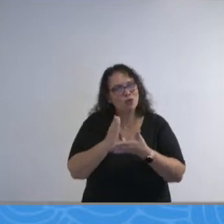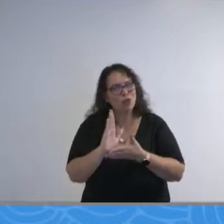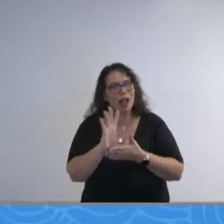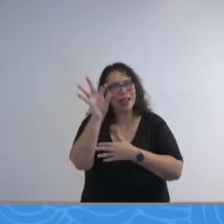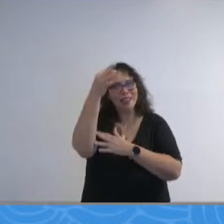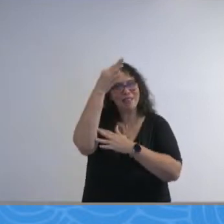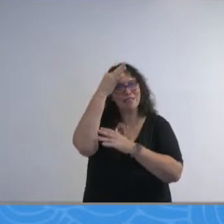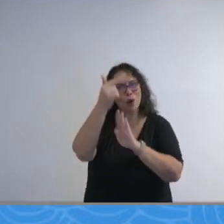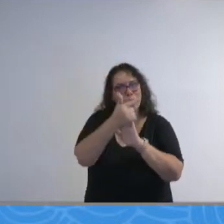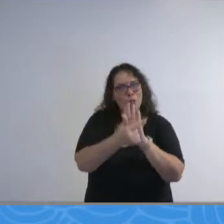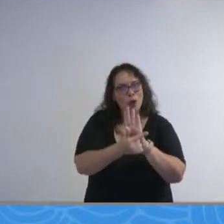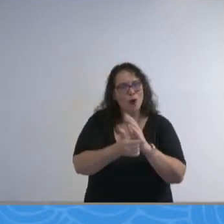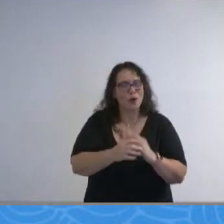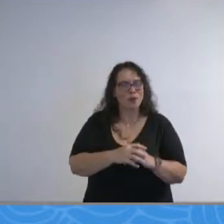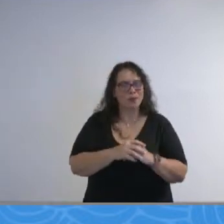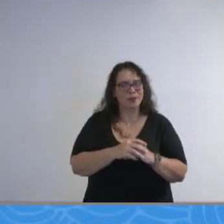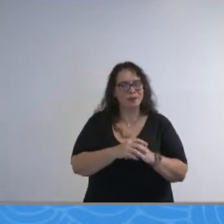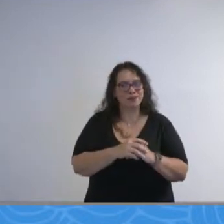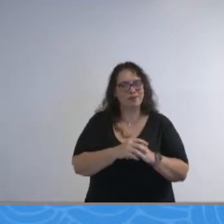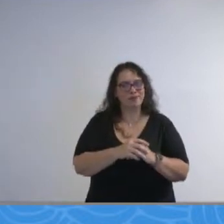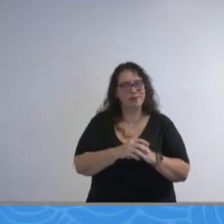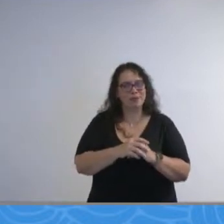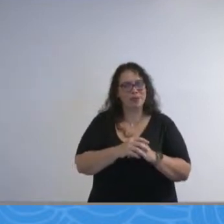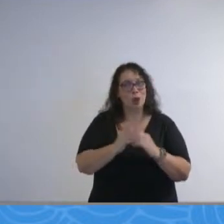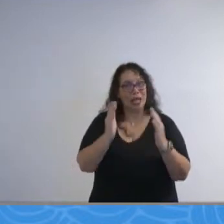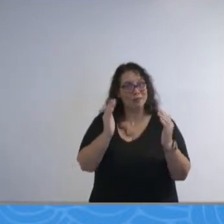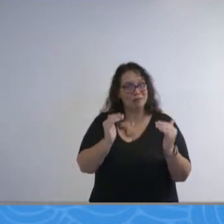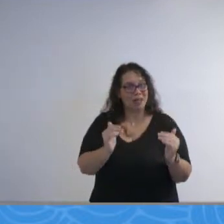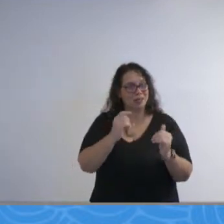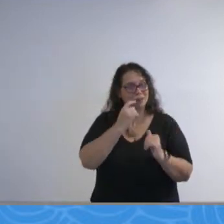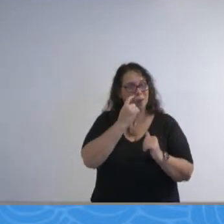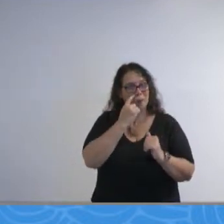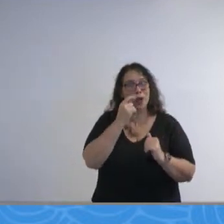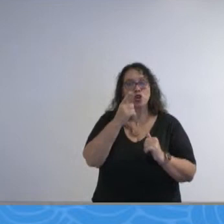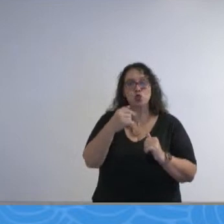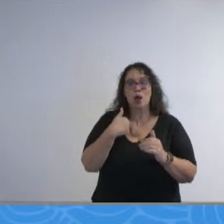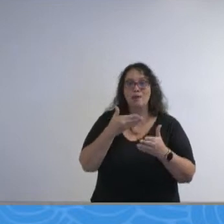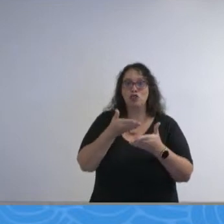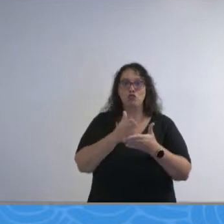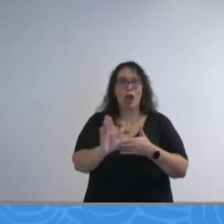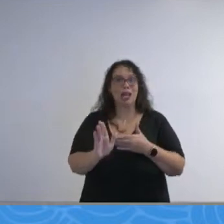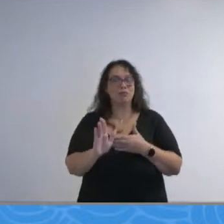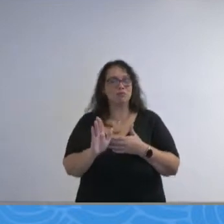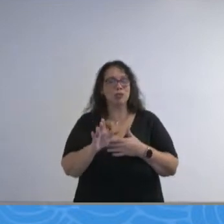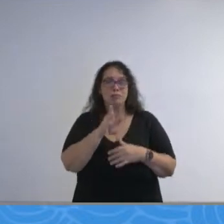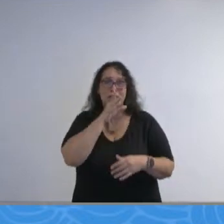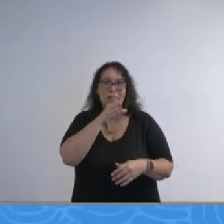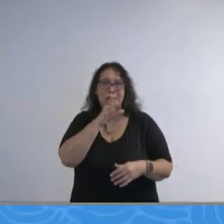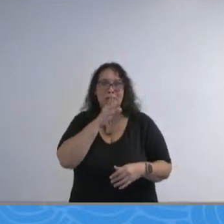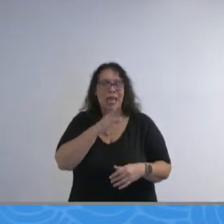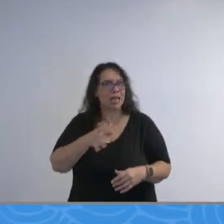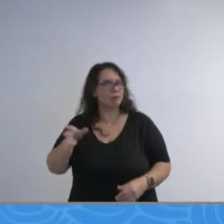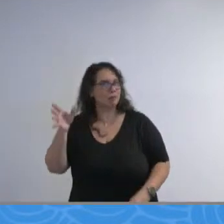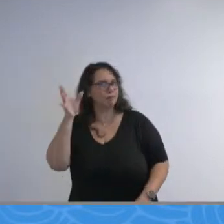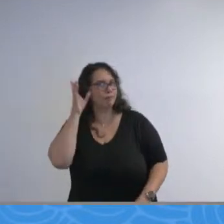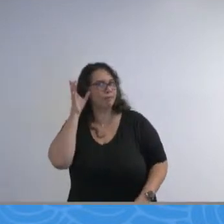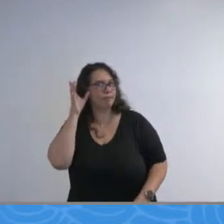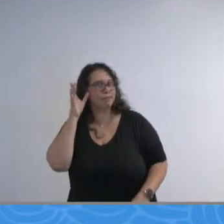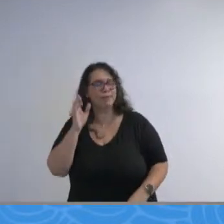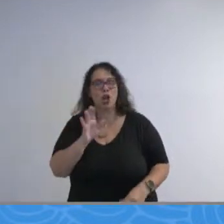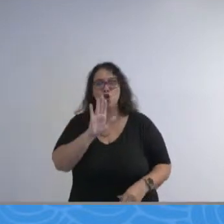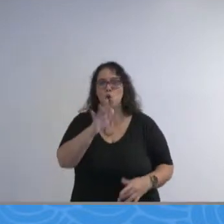law, which goes into the next bullet. You have the right to be heard and have your